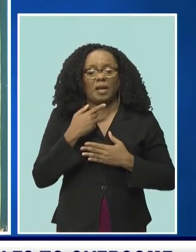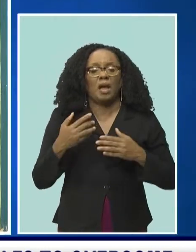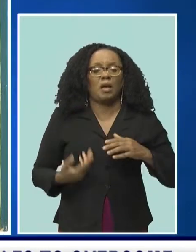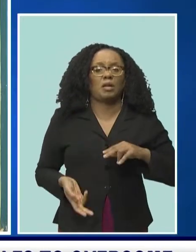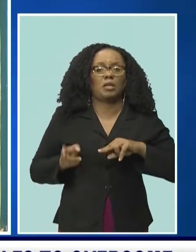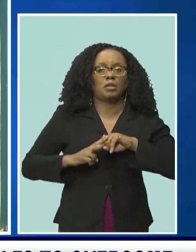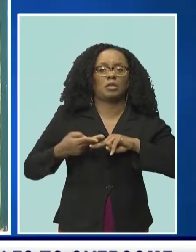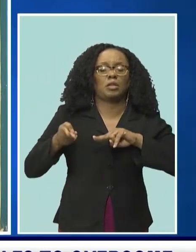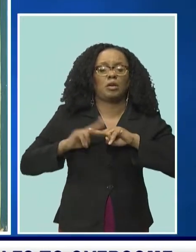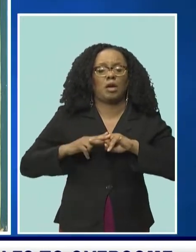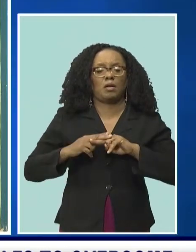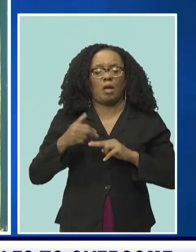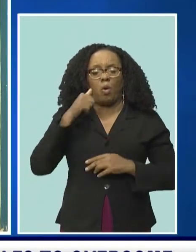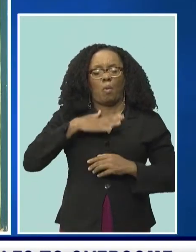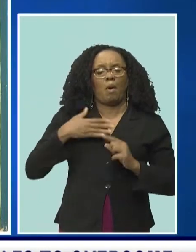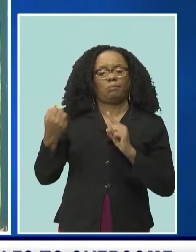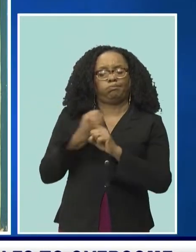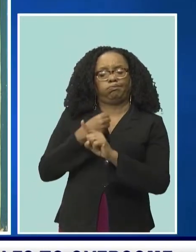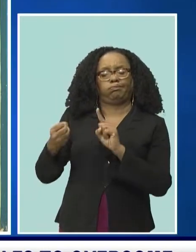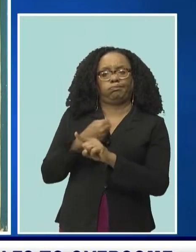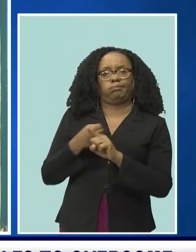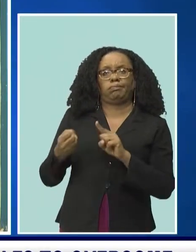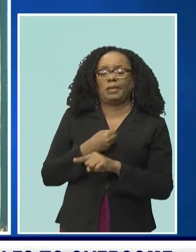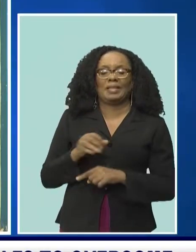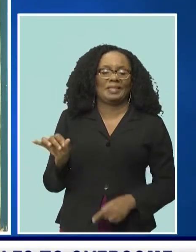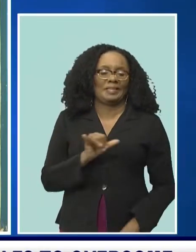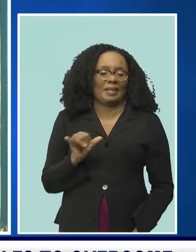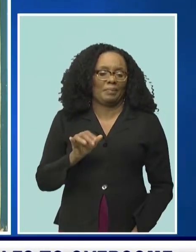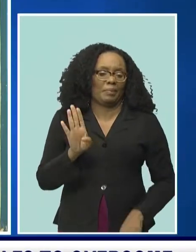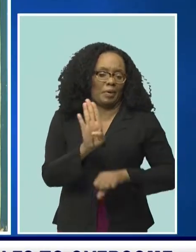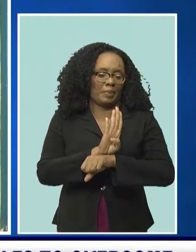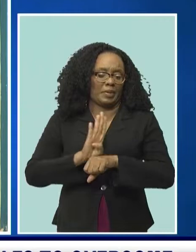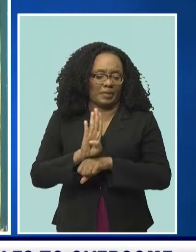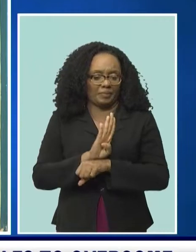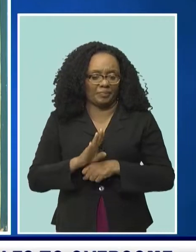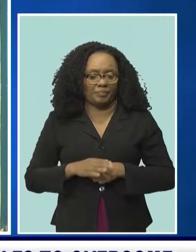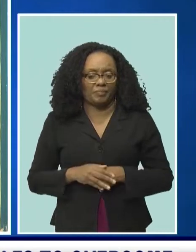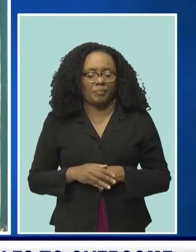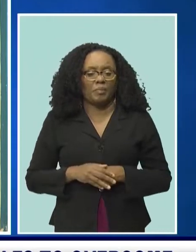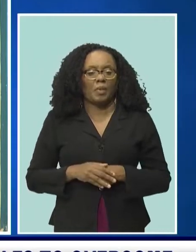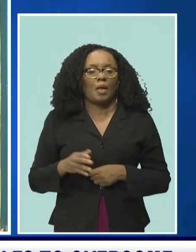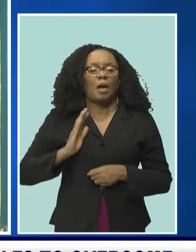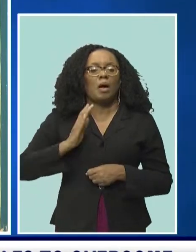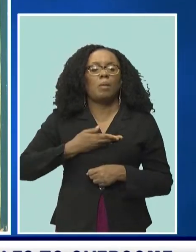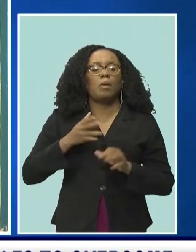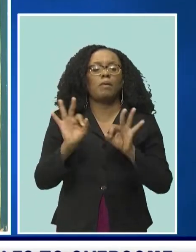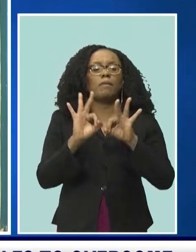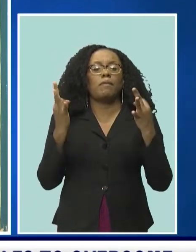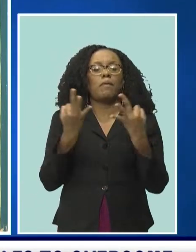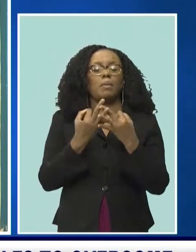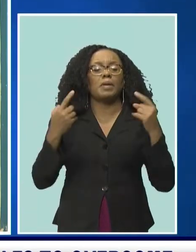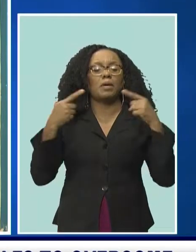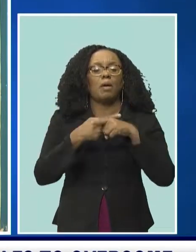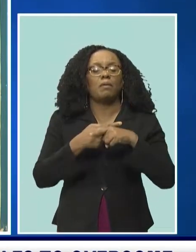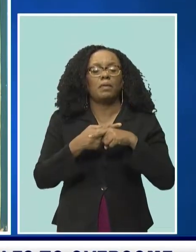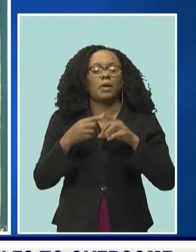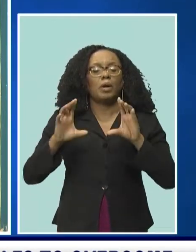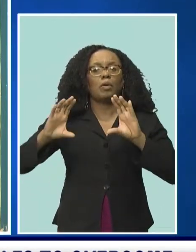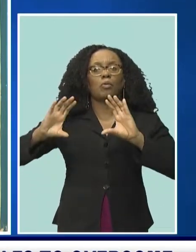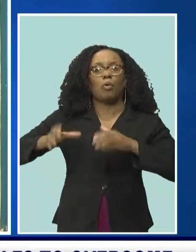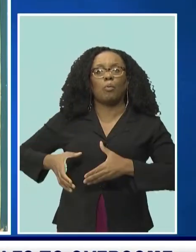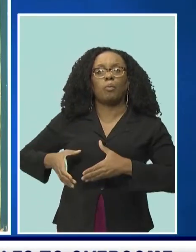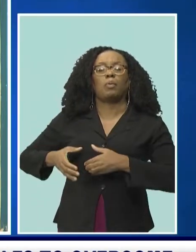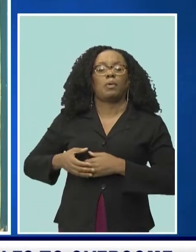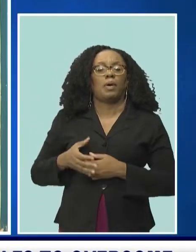cases. Barbados was no exception. The Family Conflict Unit within the then Royal Barbados Police Force and